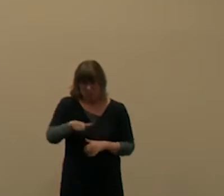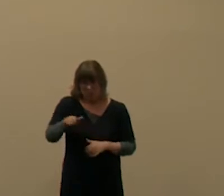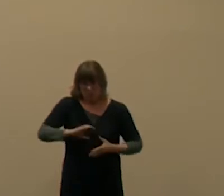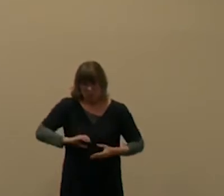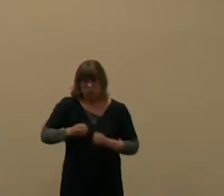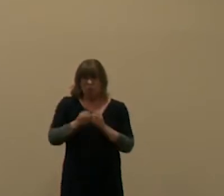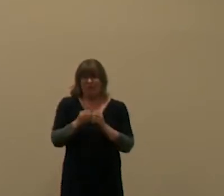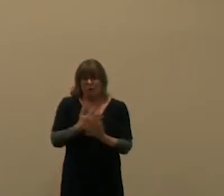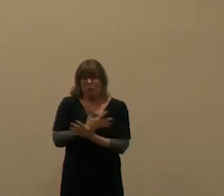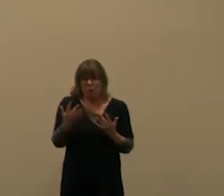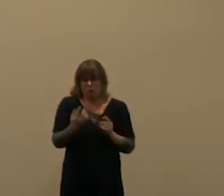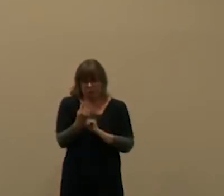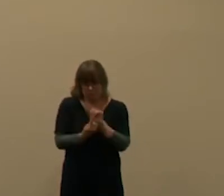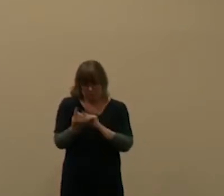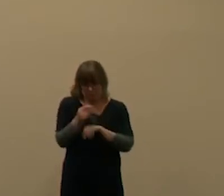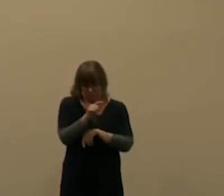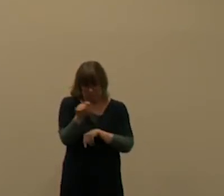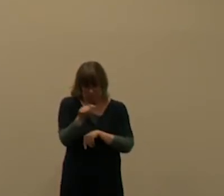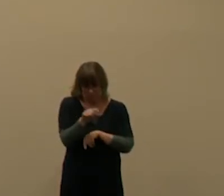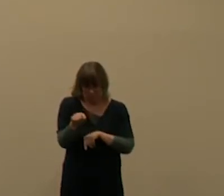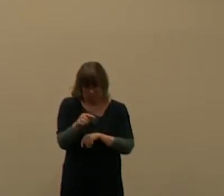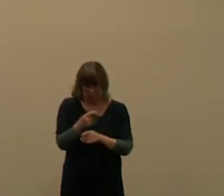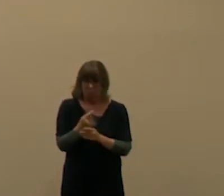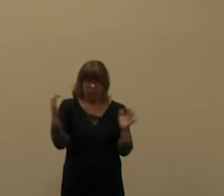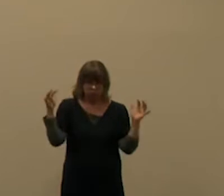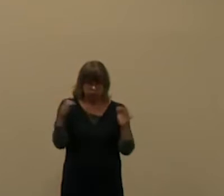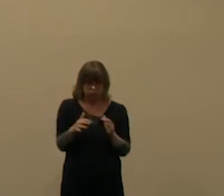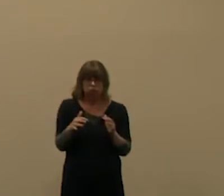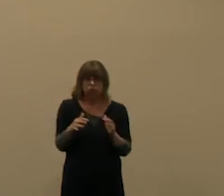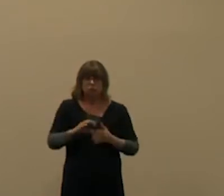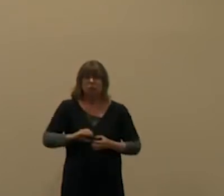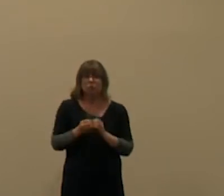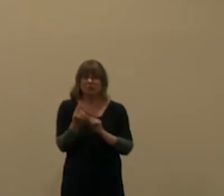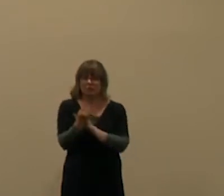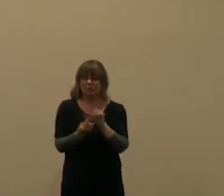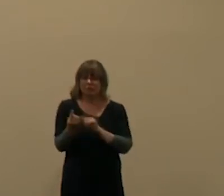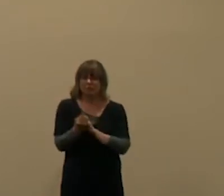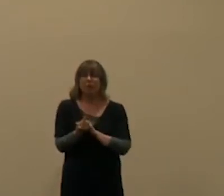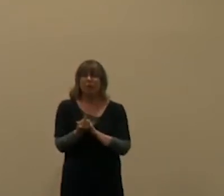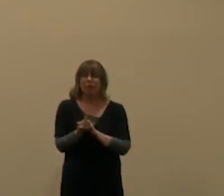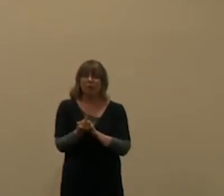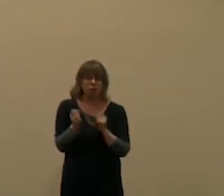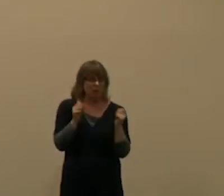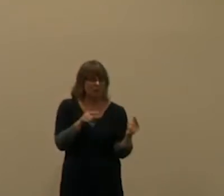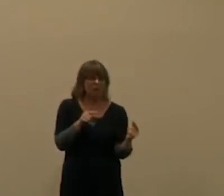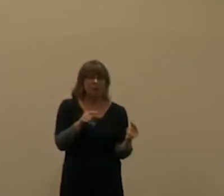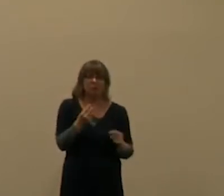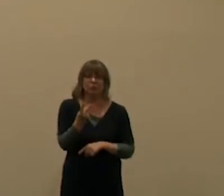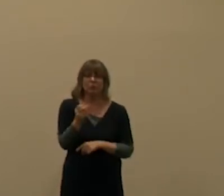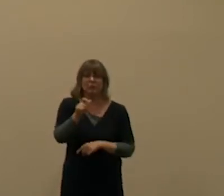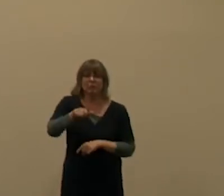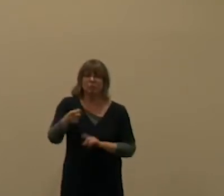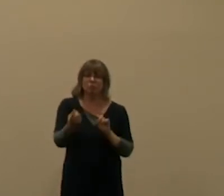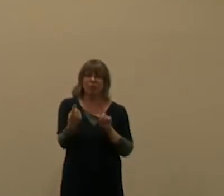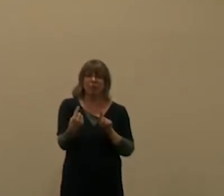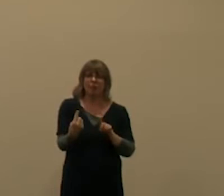of meetings with lots of people. So if you create a meeting, you send an invite, you will get 20 responses